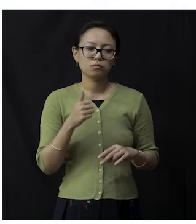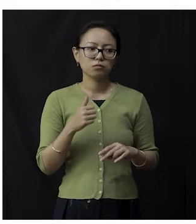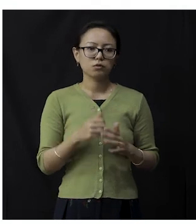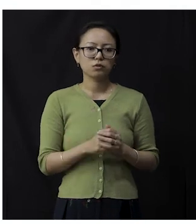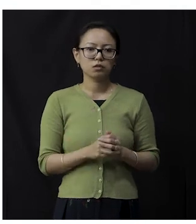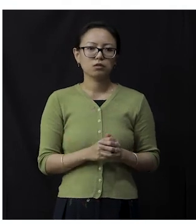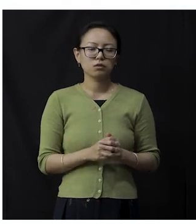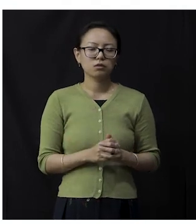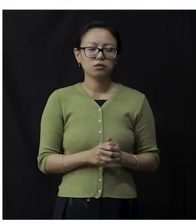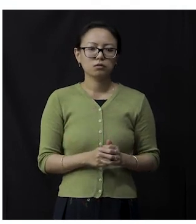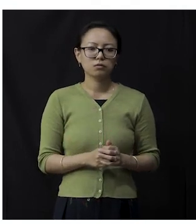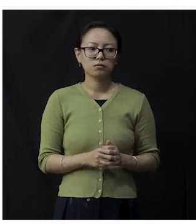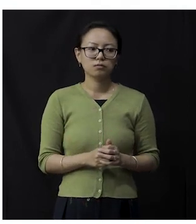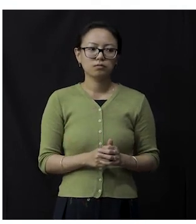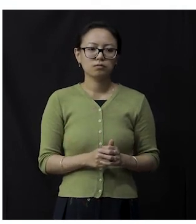good mannered child.